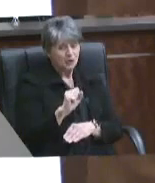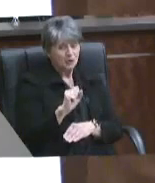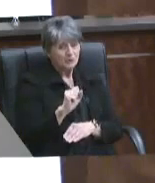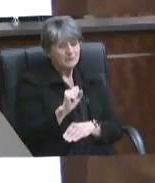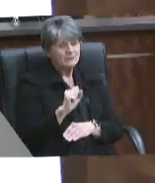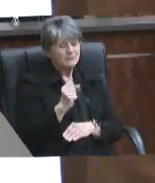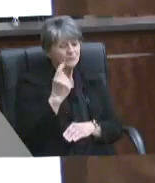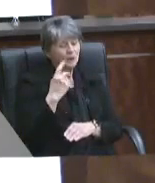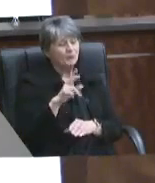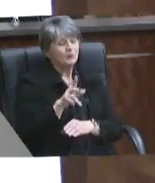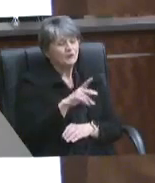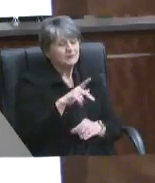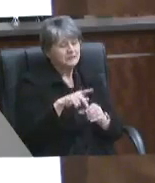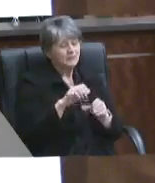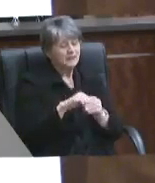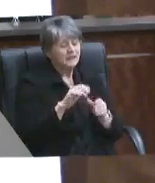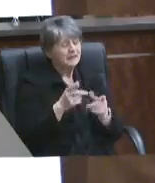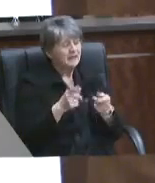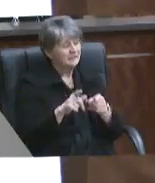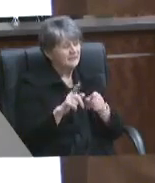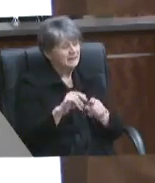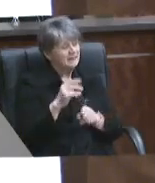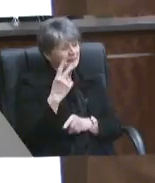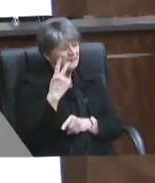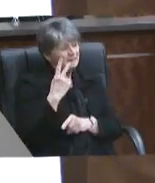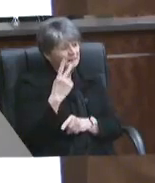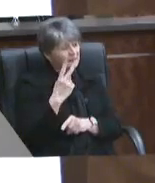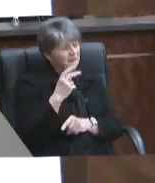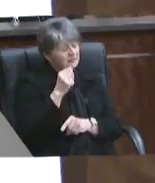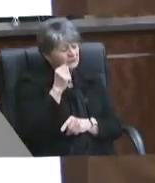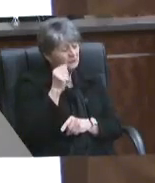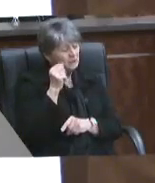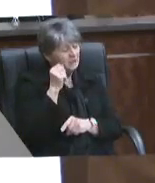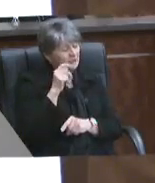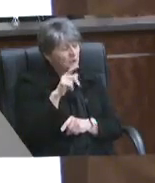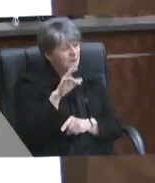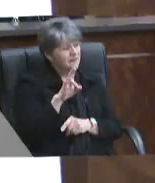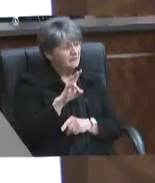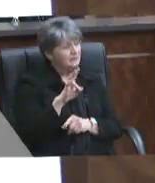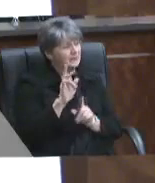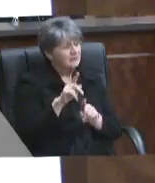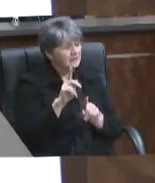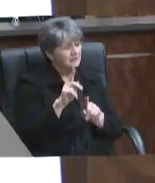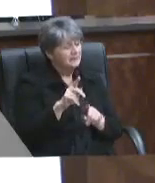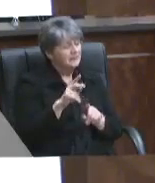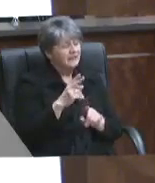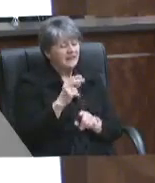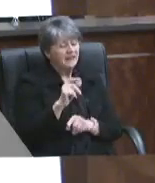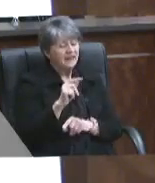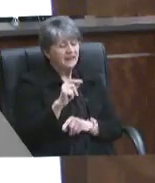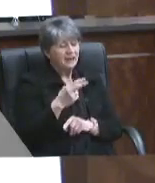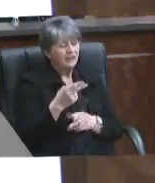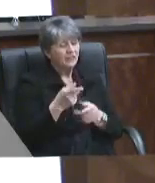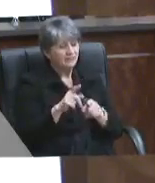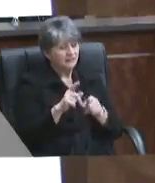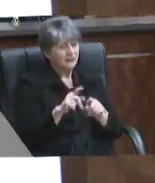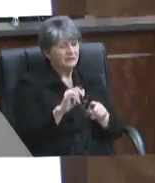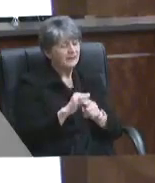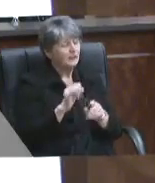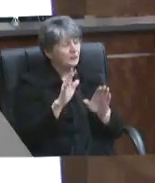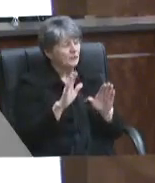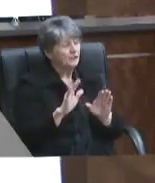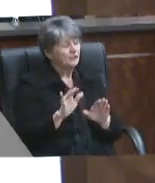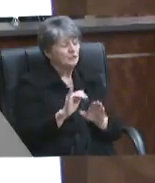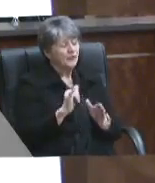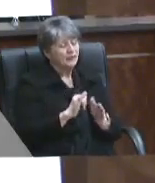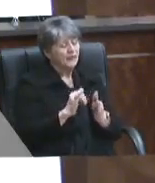participating in that event. And also yesterday, the 27th, we attended a health fair, like Councilman DeWalt said. That was an outstanding event as well. So that